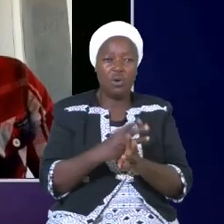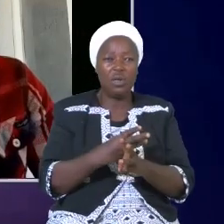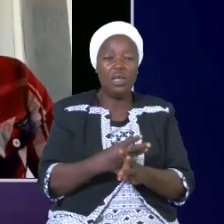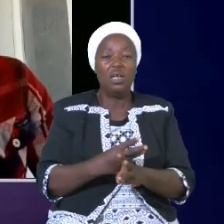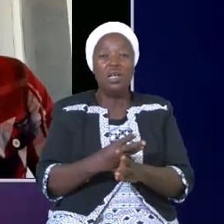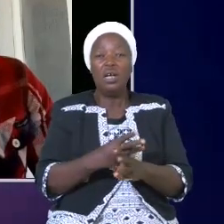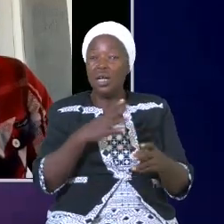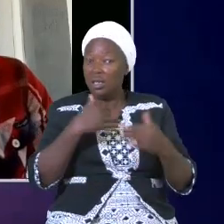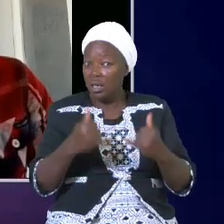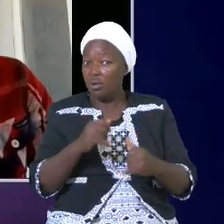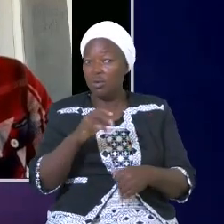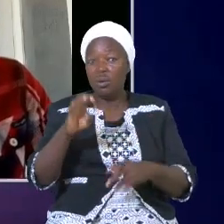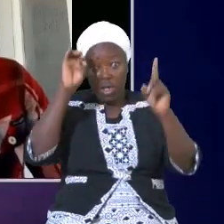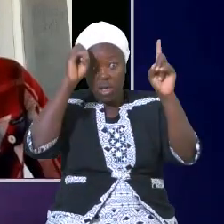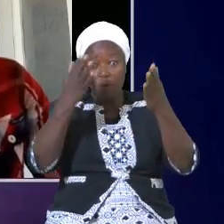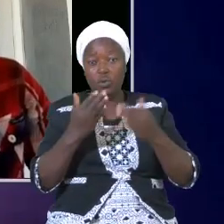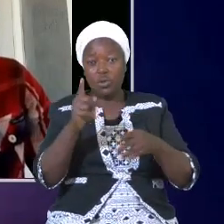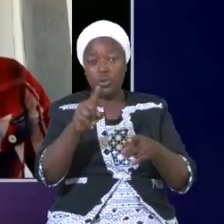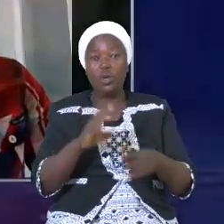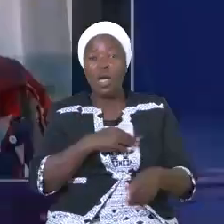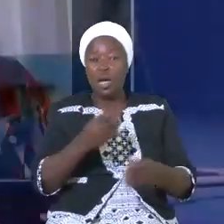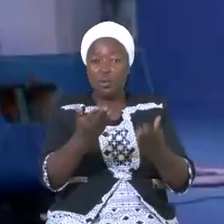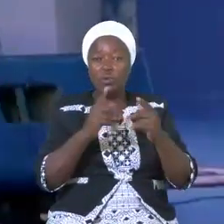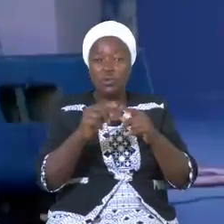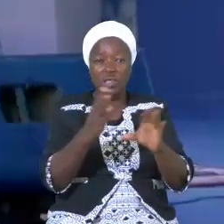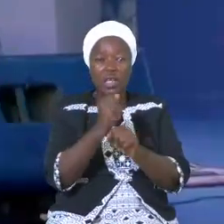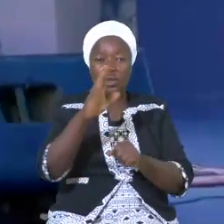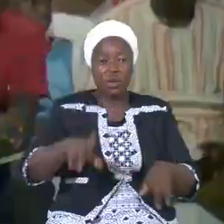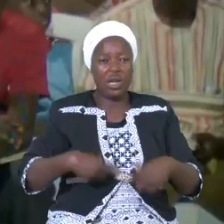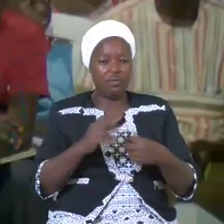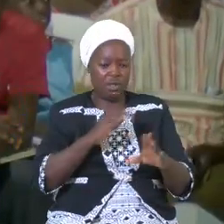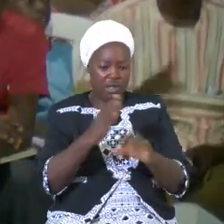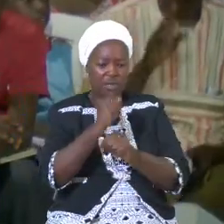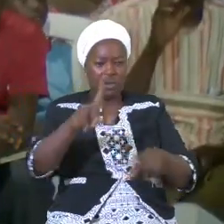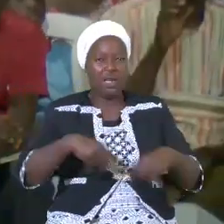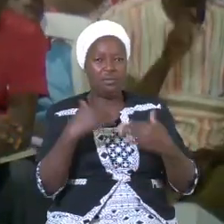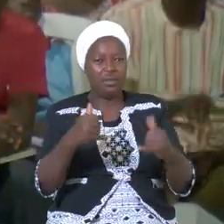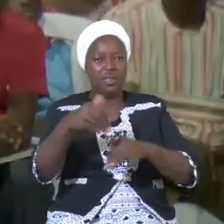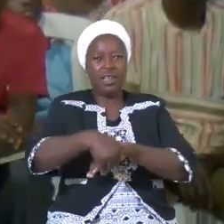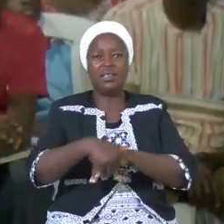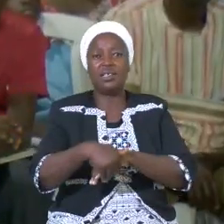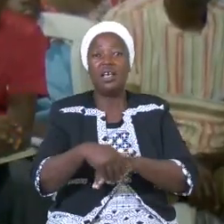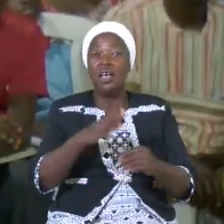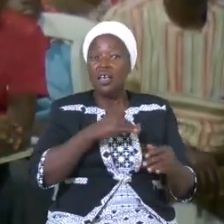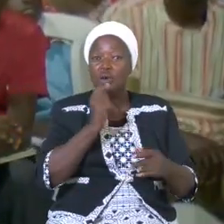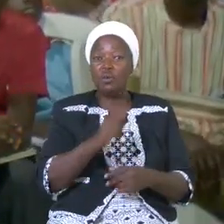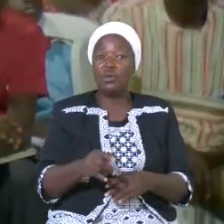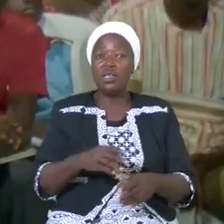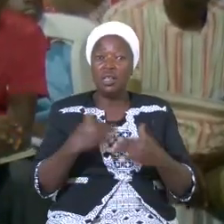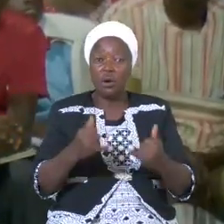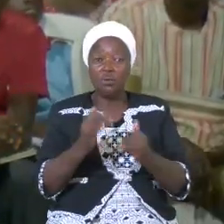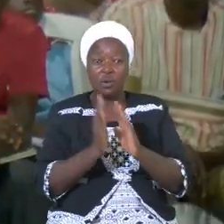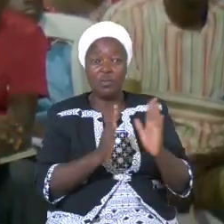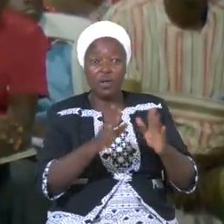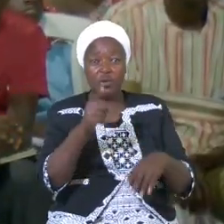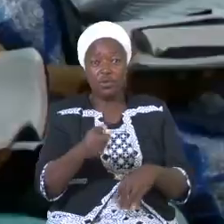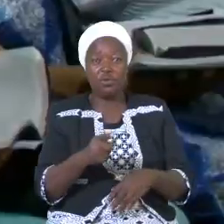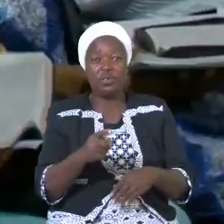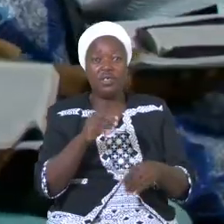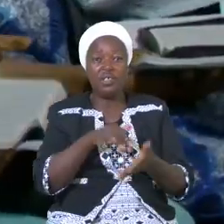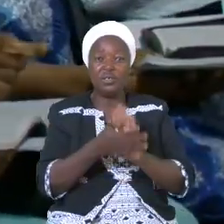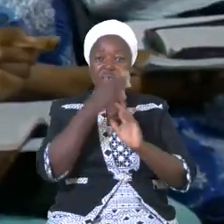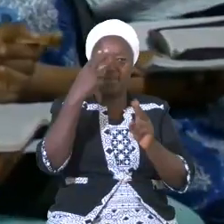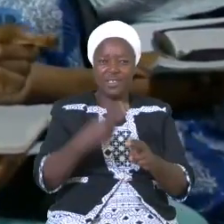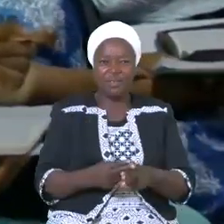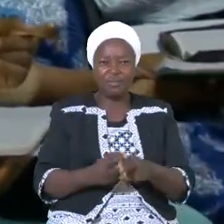wants you he wants to take your life he will take your life tonight it will reform you give me a good amen